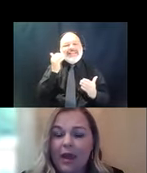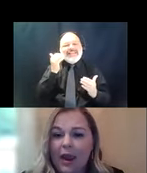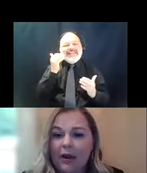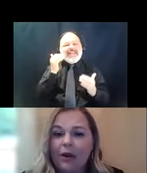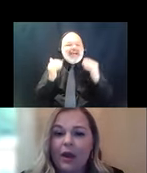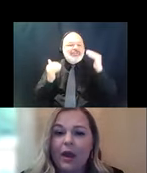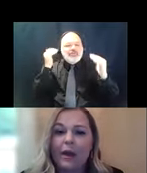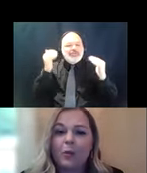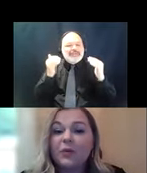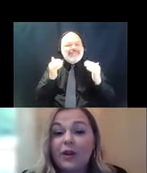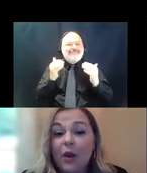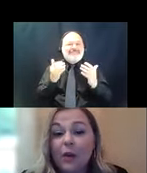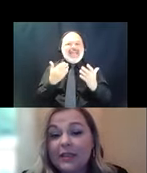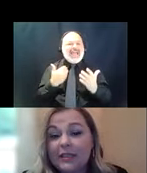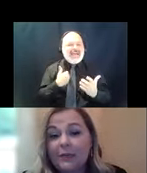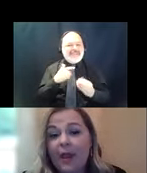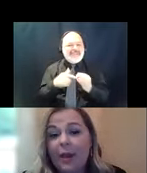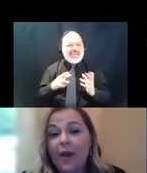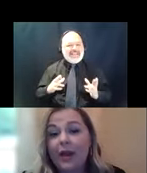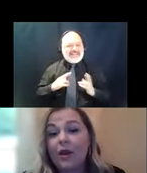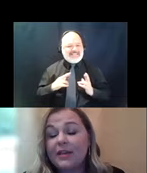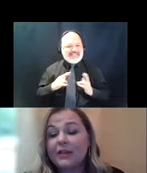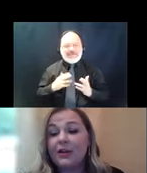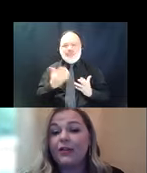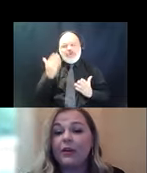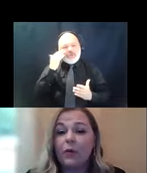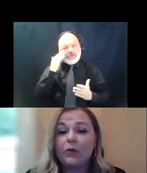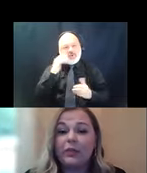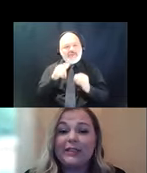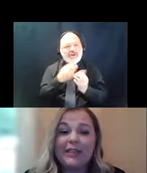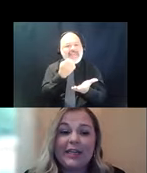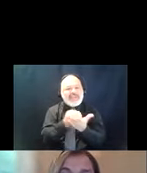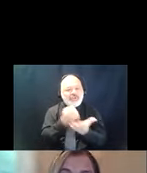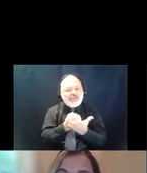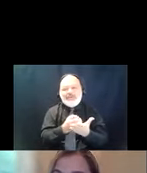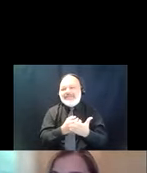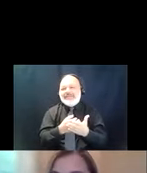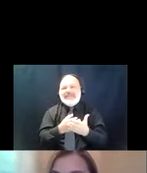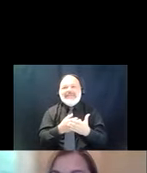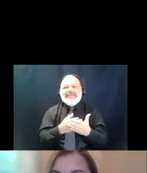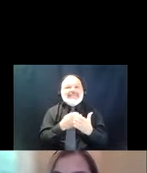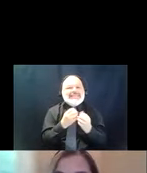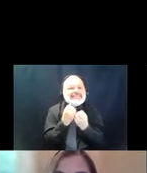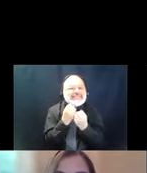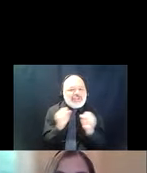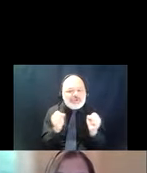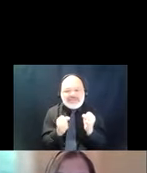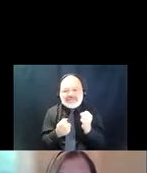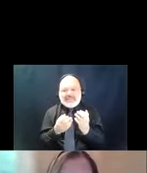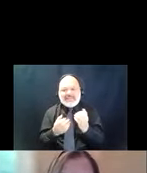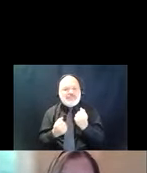and Medicare. What should we know and anticipate about economic security of older Latinos? Does anybody want to take that one